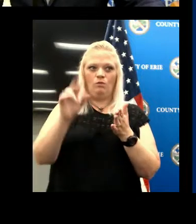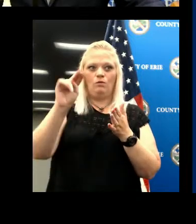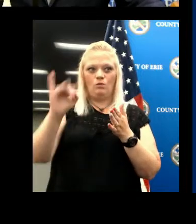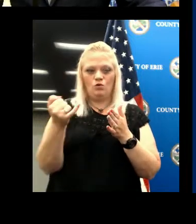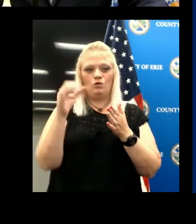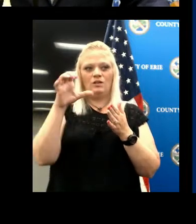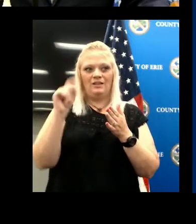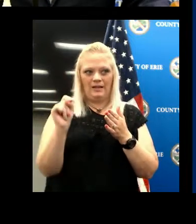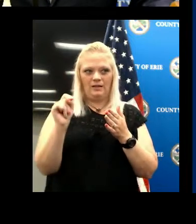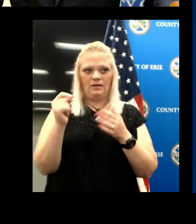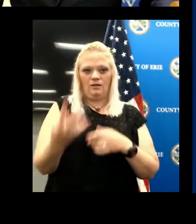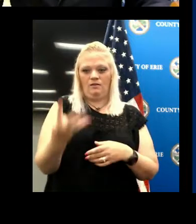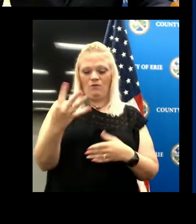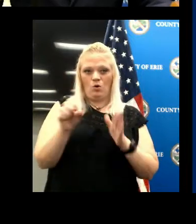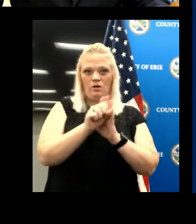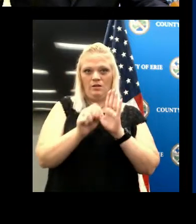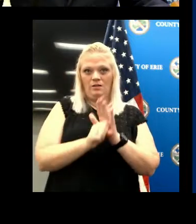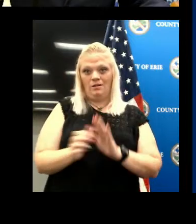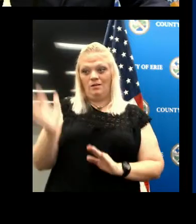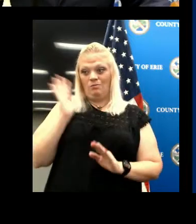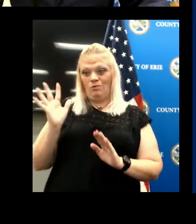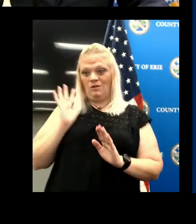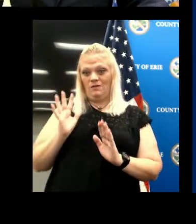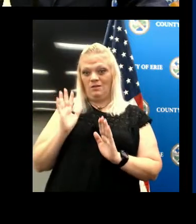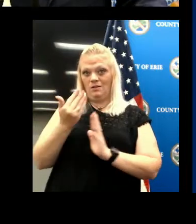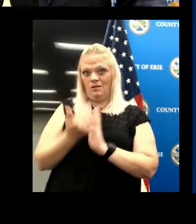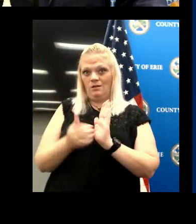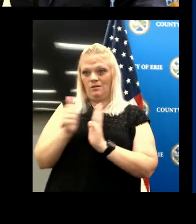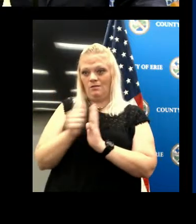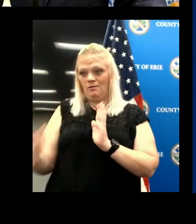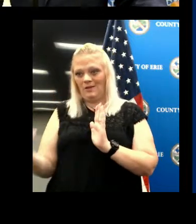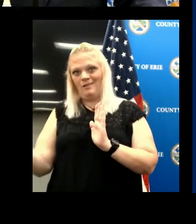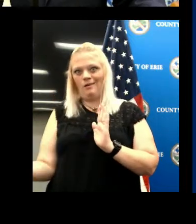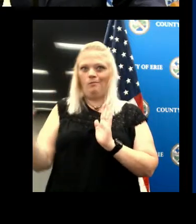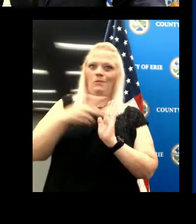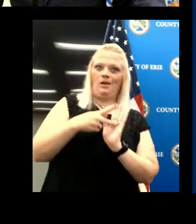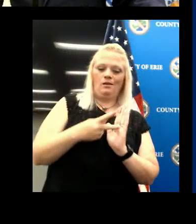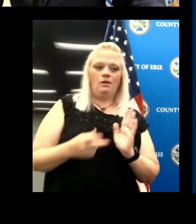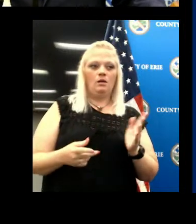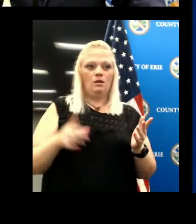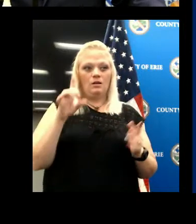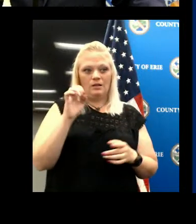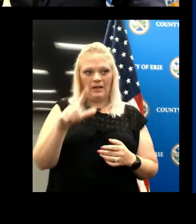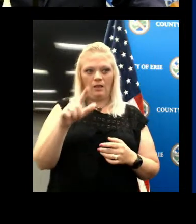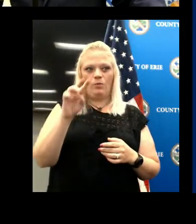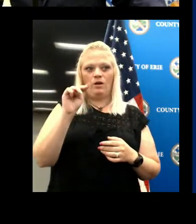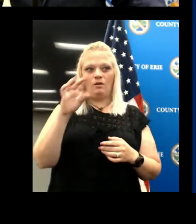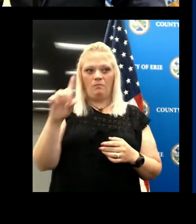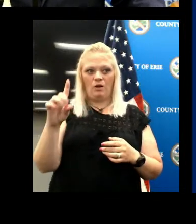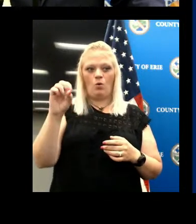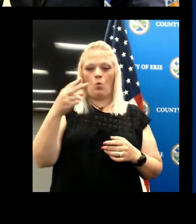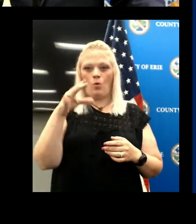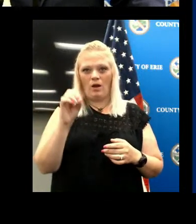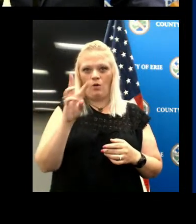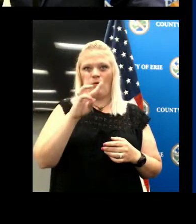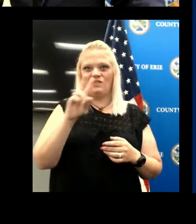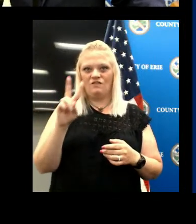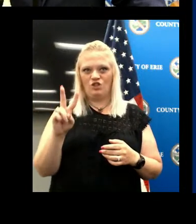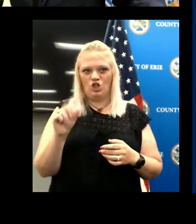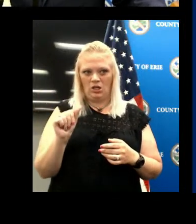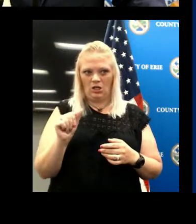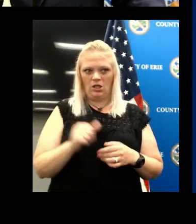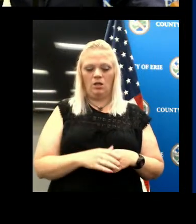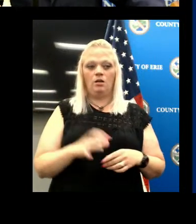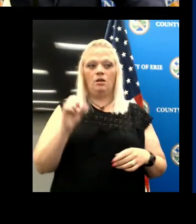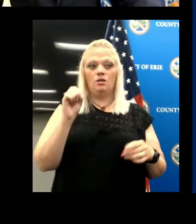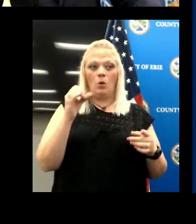4 states that were previously on that were taken off that are back on. Delaware, Maryland, Ohio, and West Virginia.